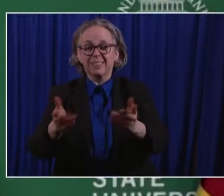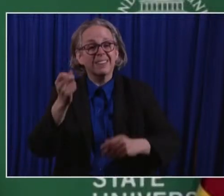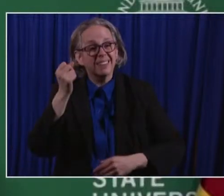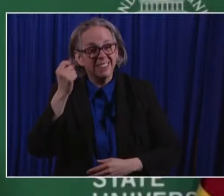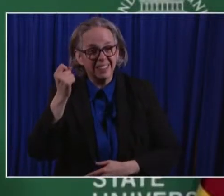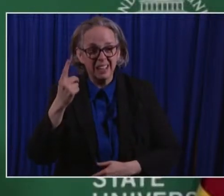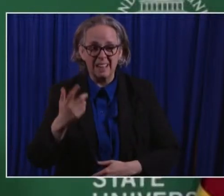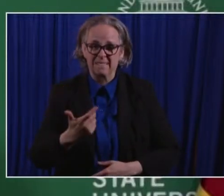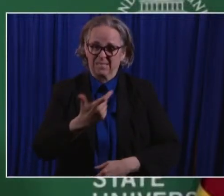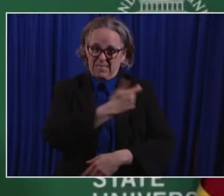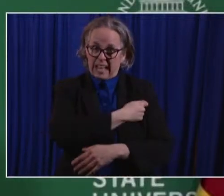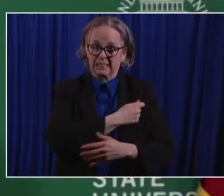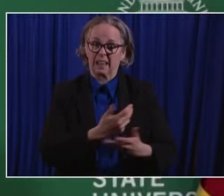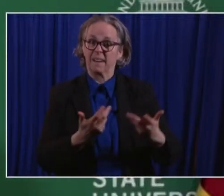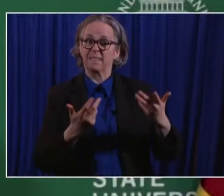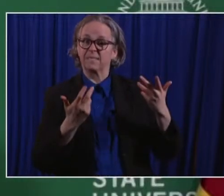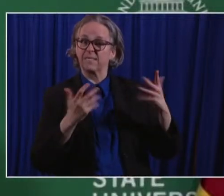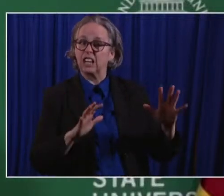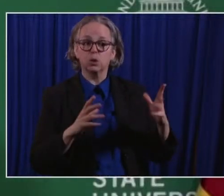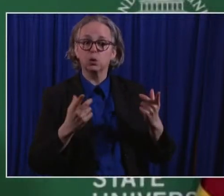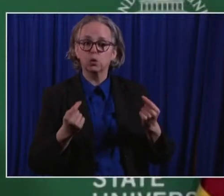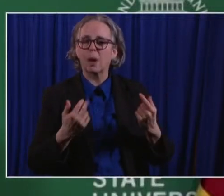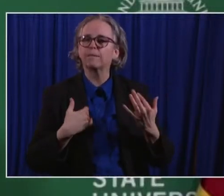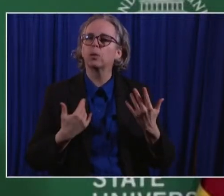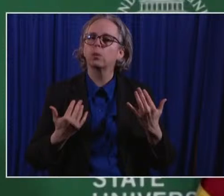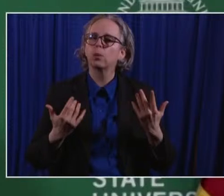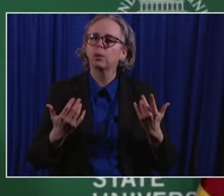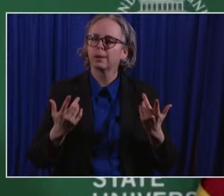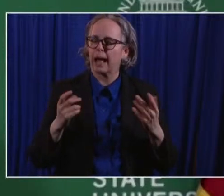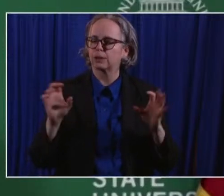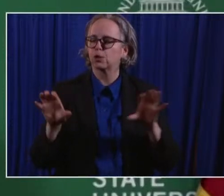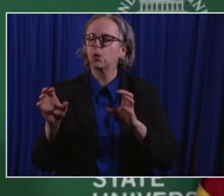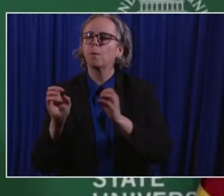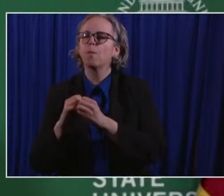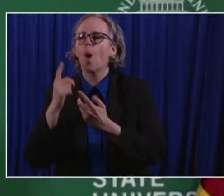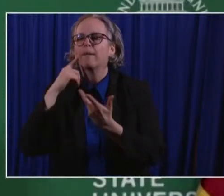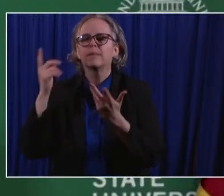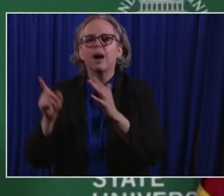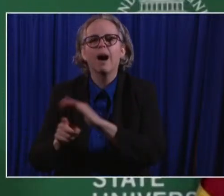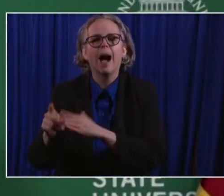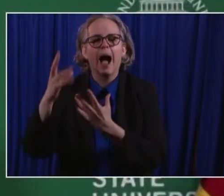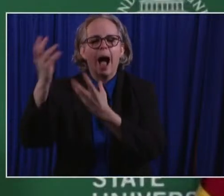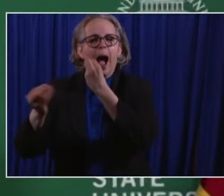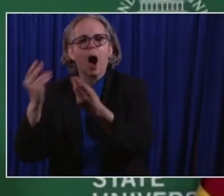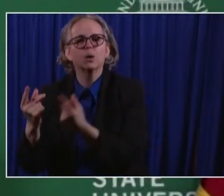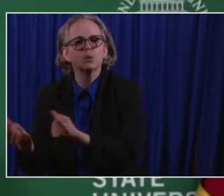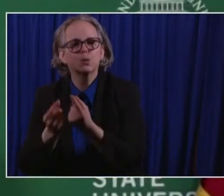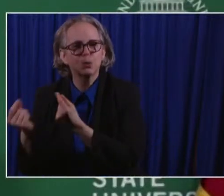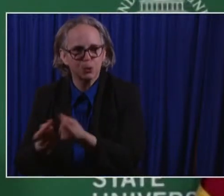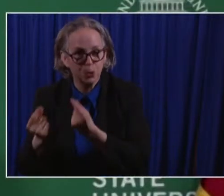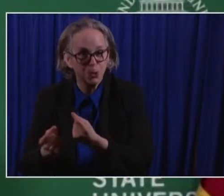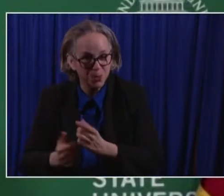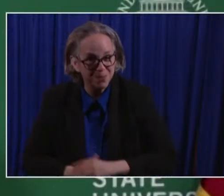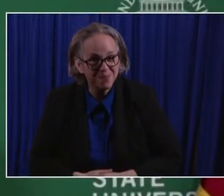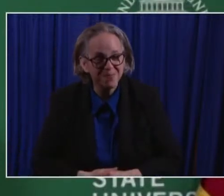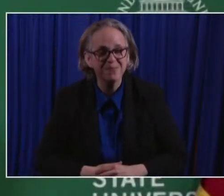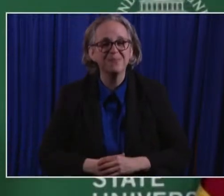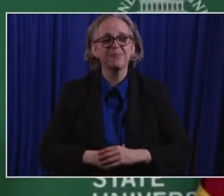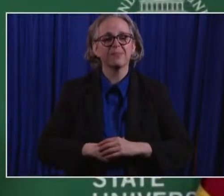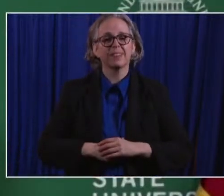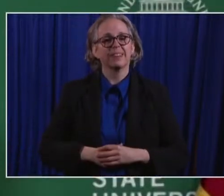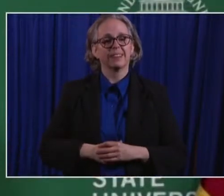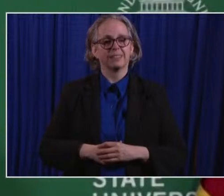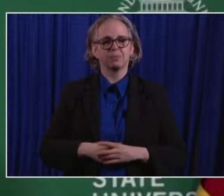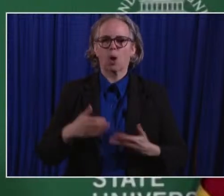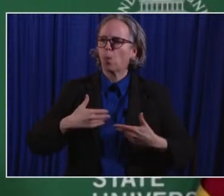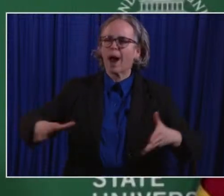forward. Let me now bring in Dr. Carol Cunningham. She's our state medical director